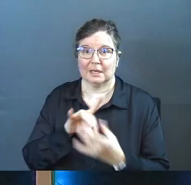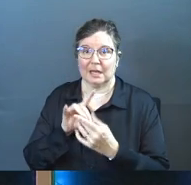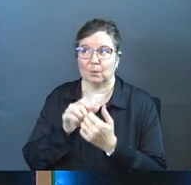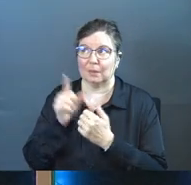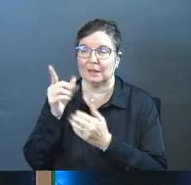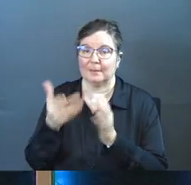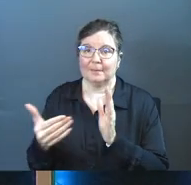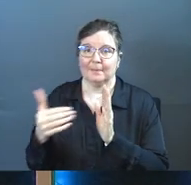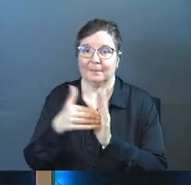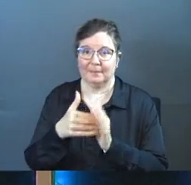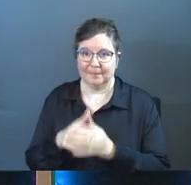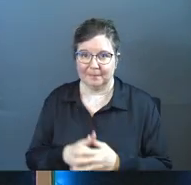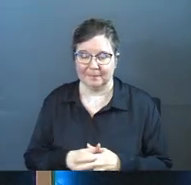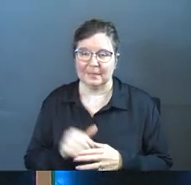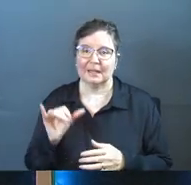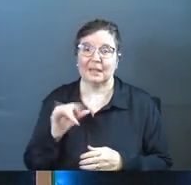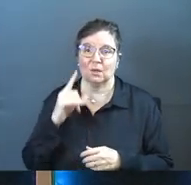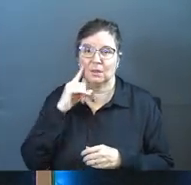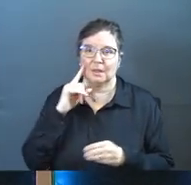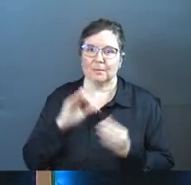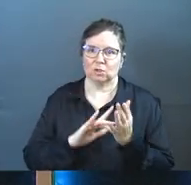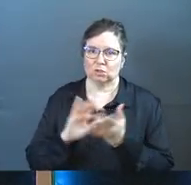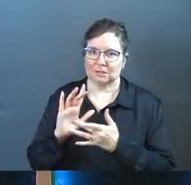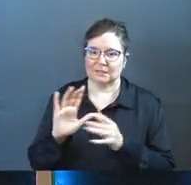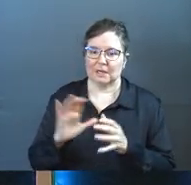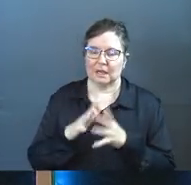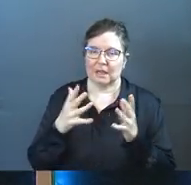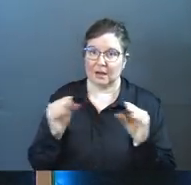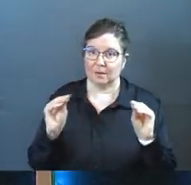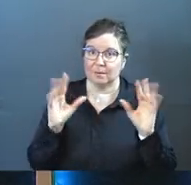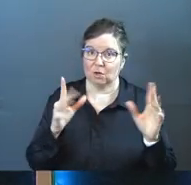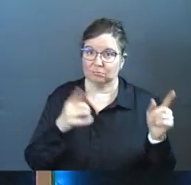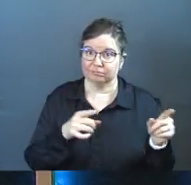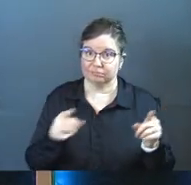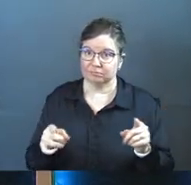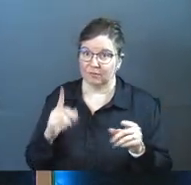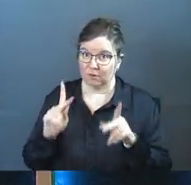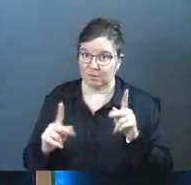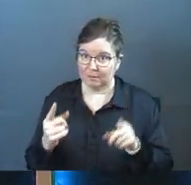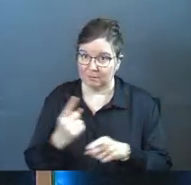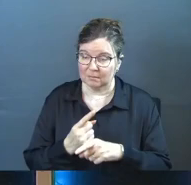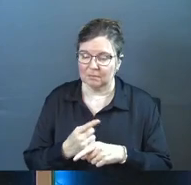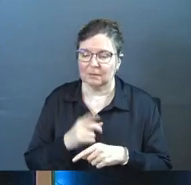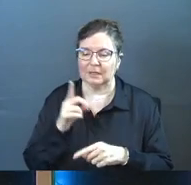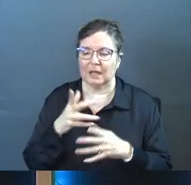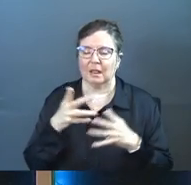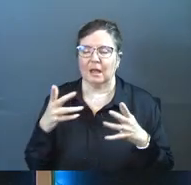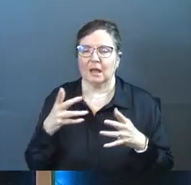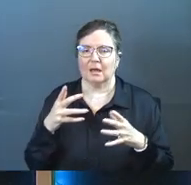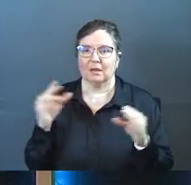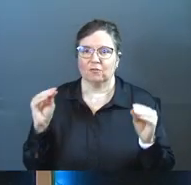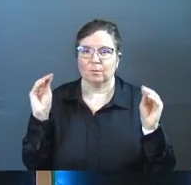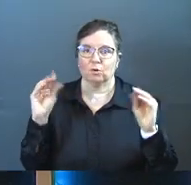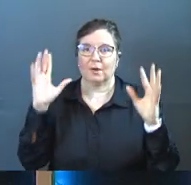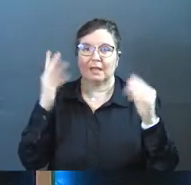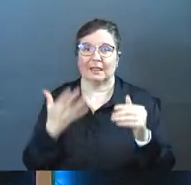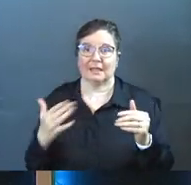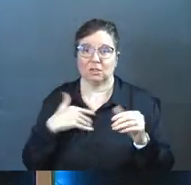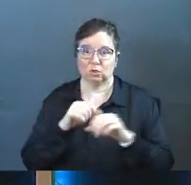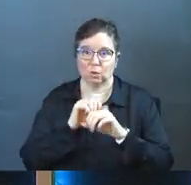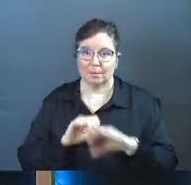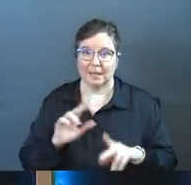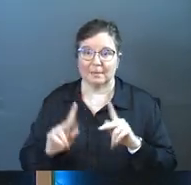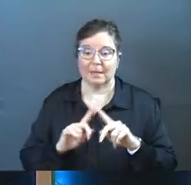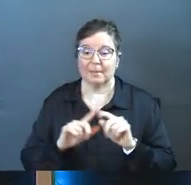with him. Like, you think about Jesus. Jesus did a lot of miracles for people, amen? He did a lot of miraculous things to